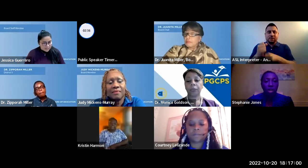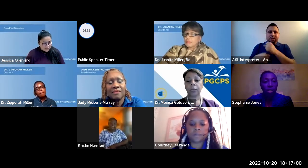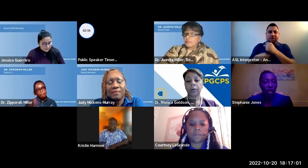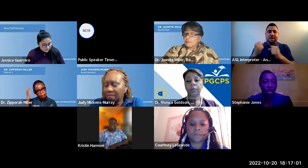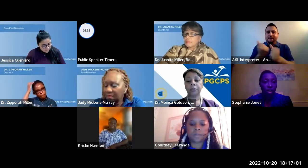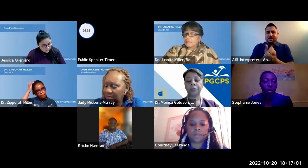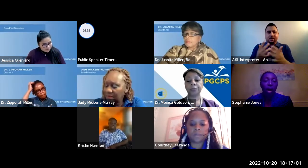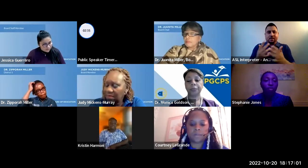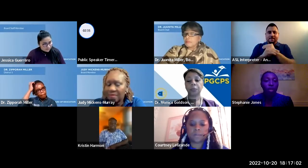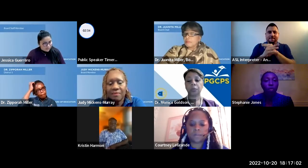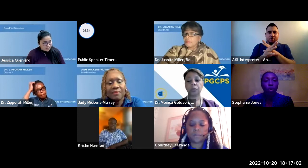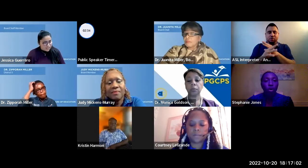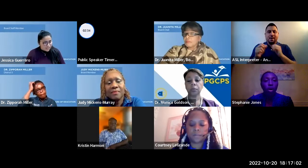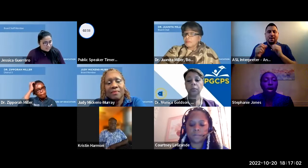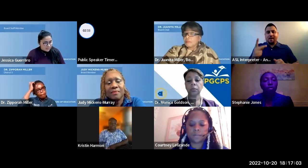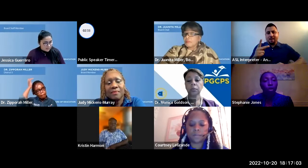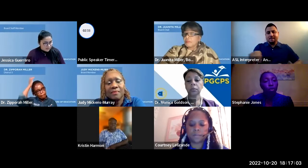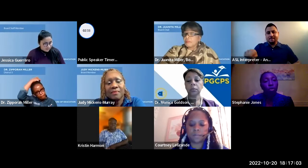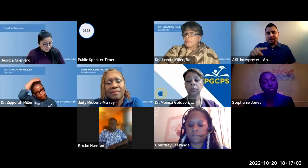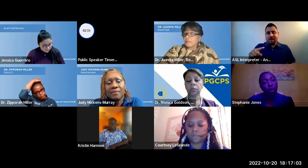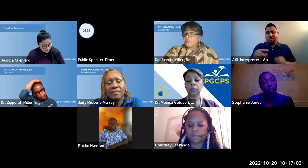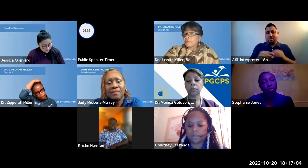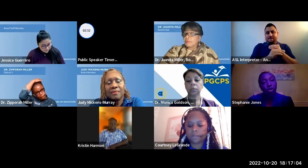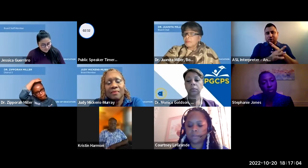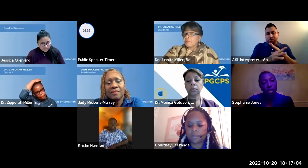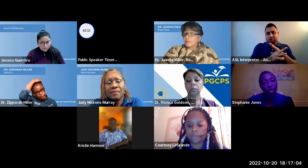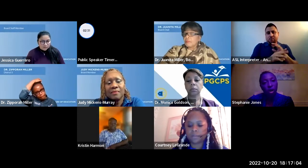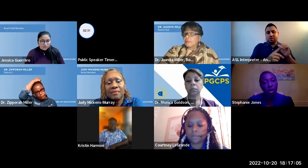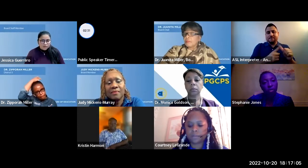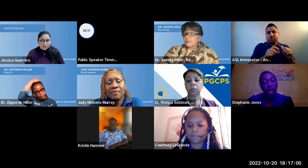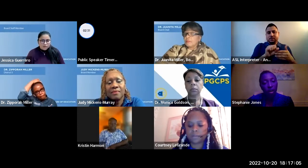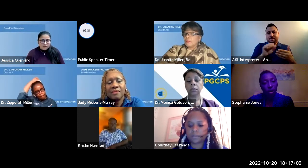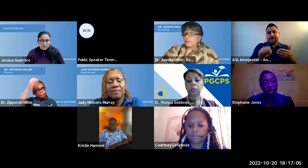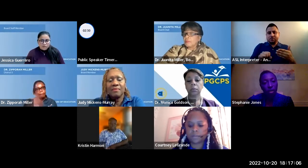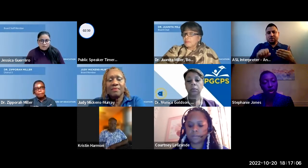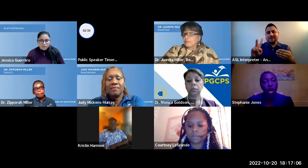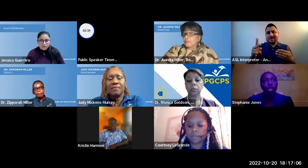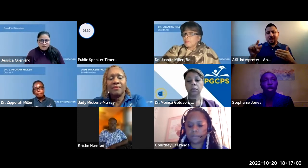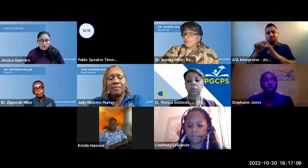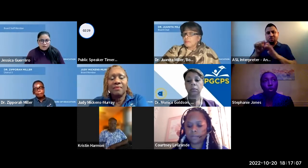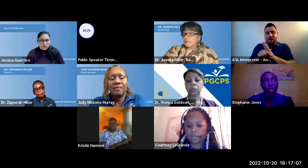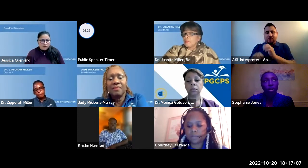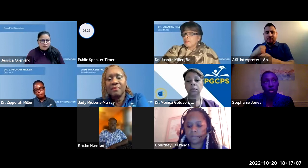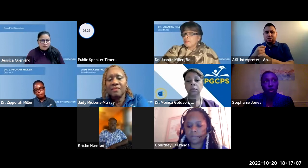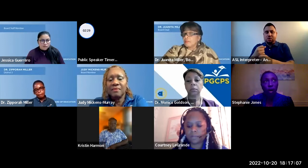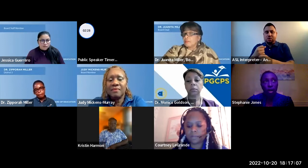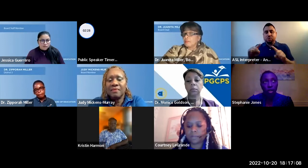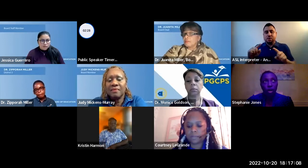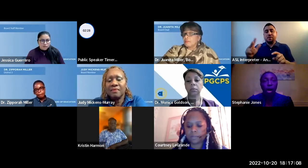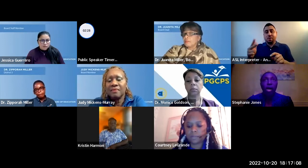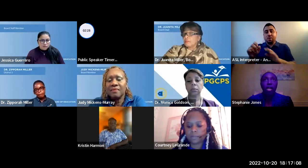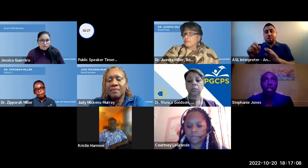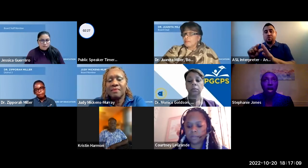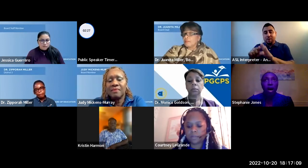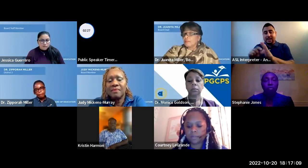virtual the entire year. Half of them were virtual the first semester of second grade year. So during their third grade